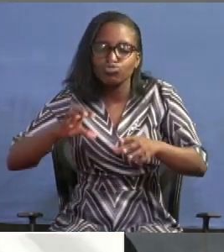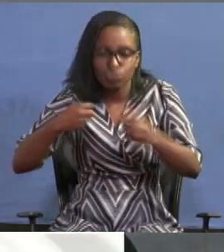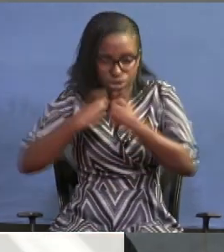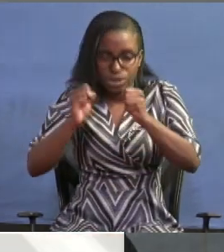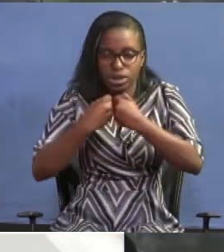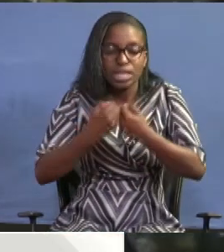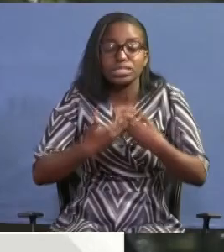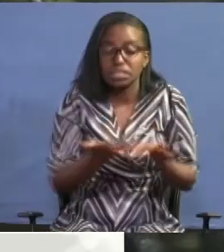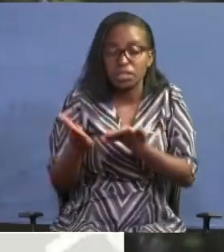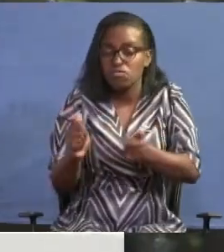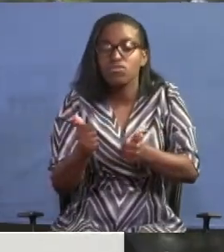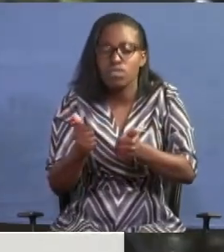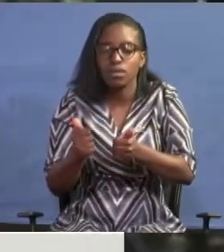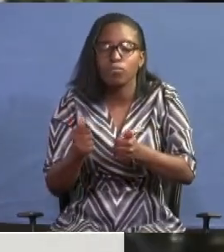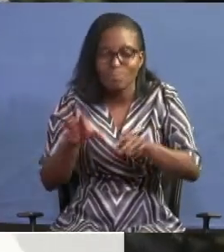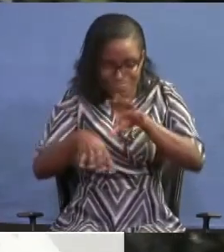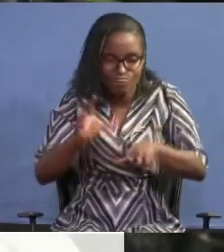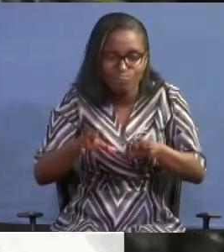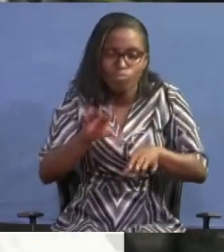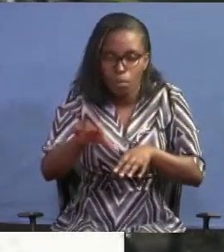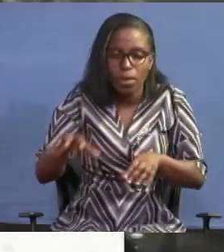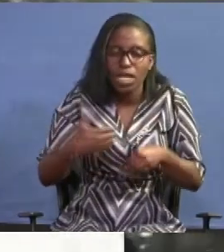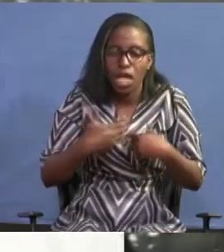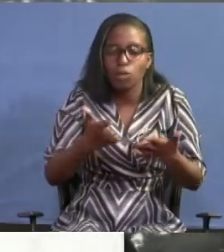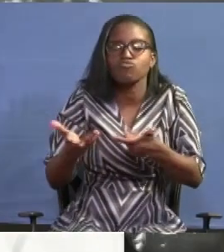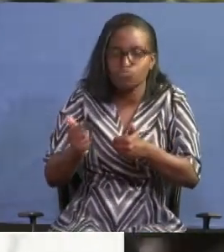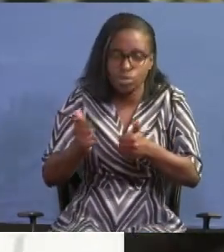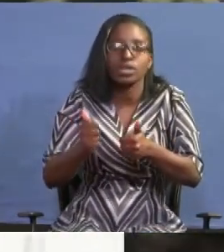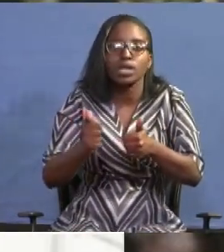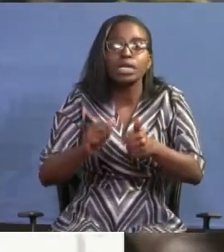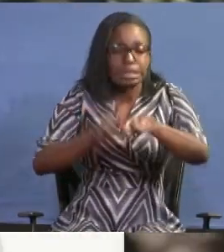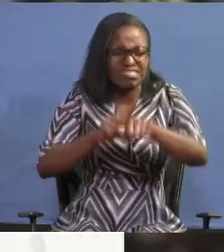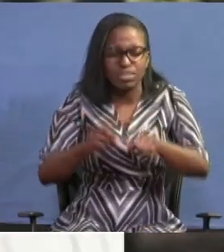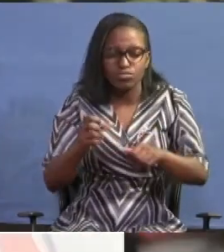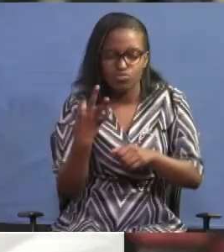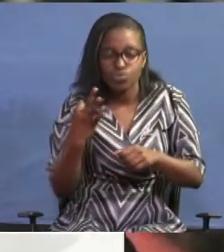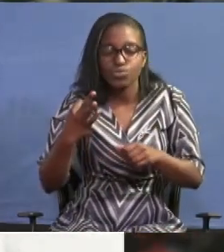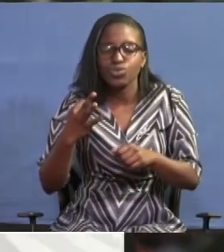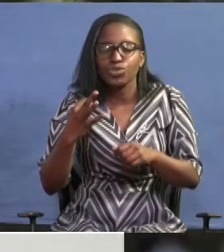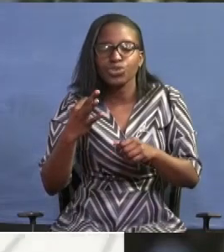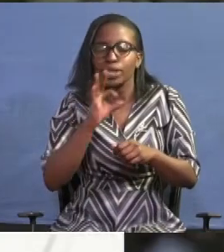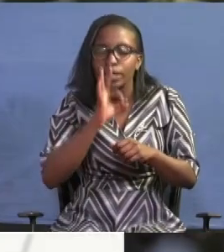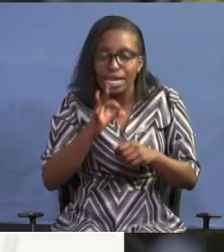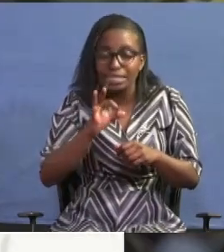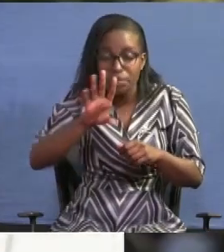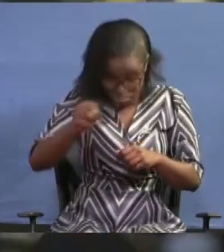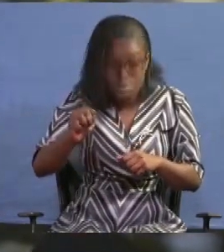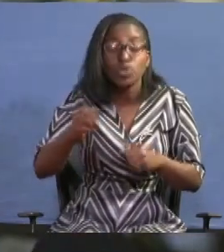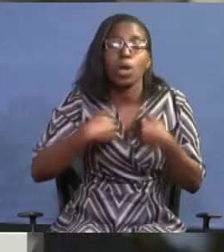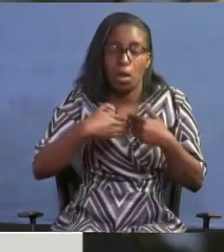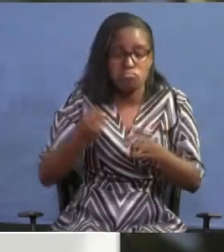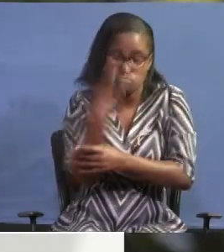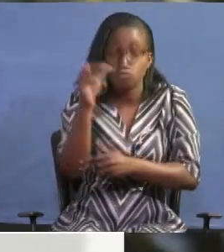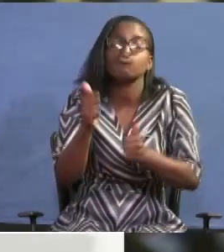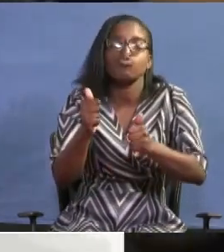into these markets. According to industry estimates, there are some 300 million people in China earning enough to buy imported fruit.